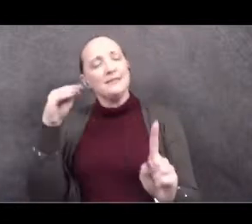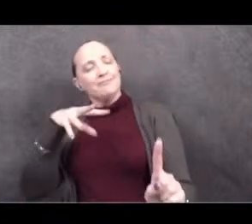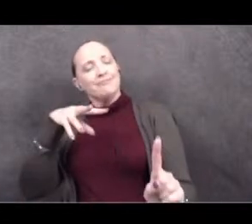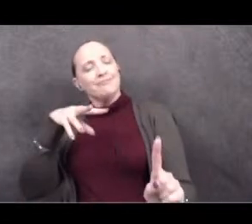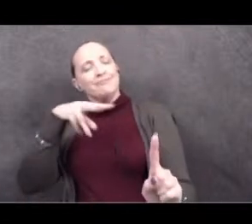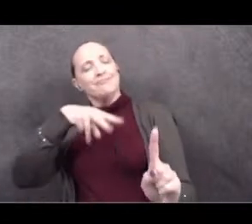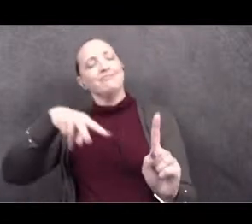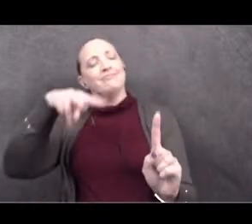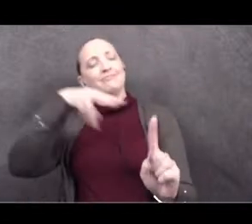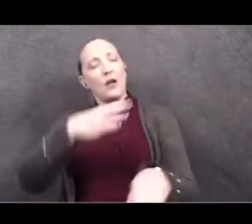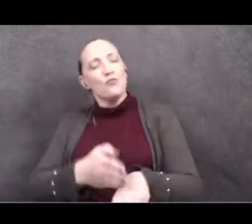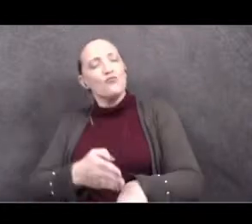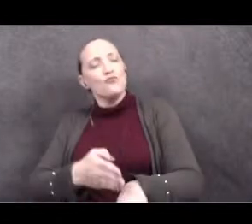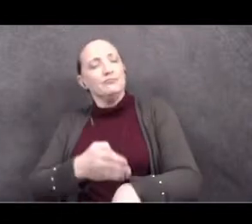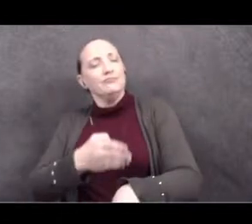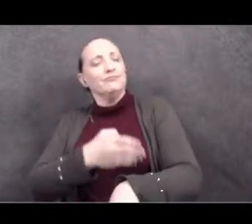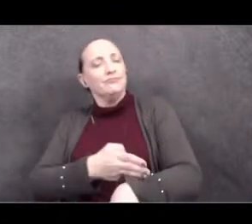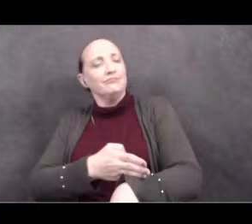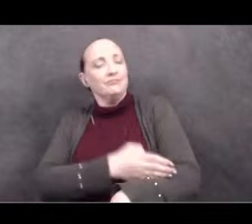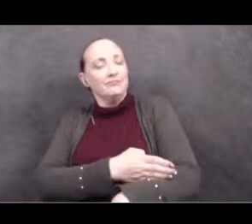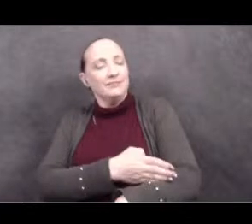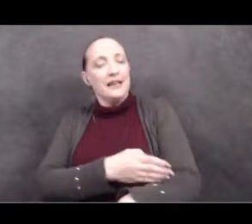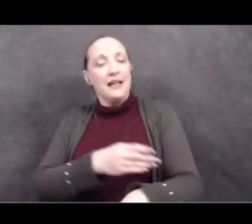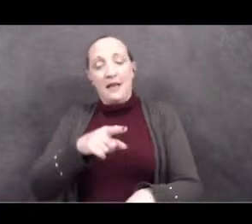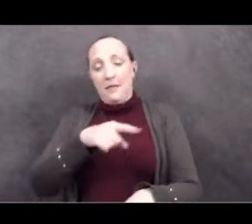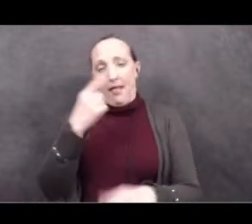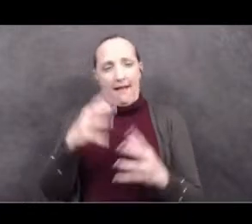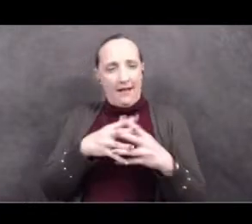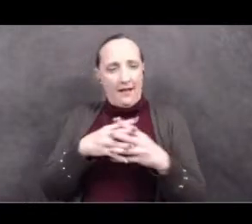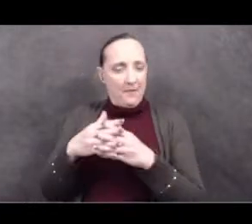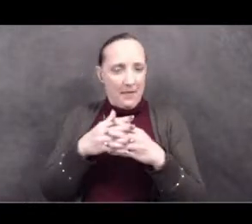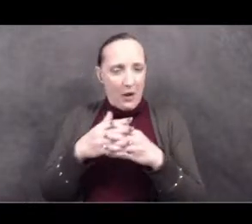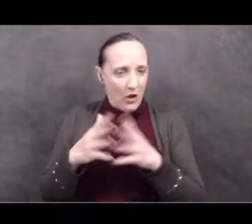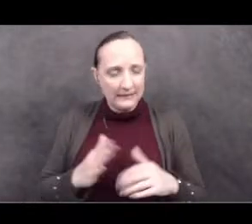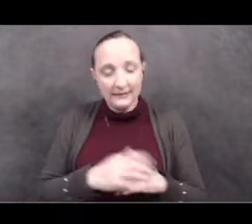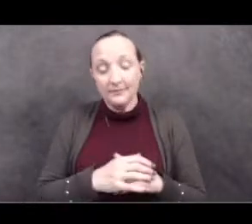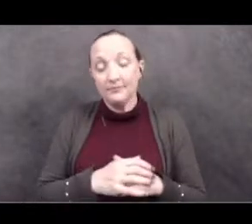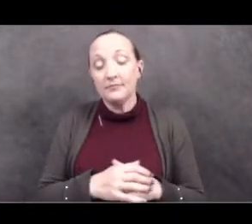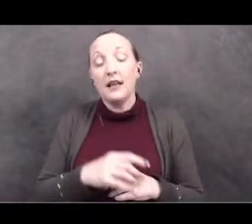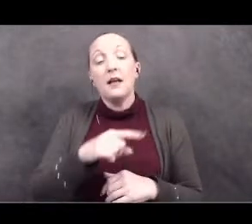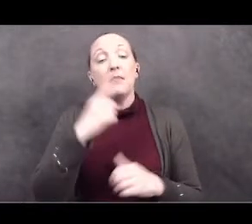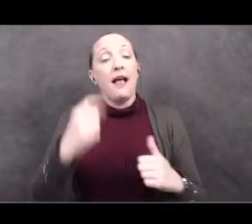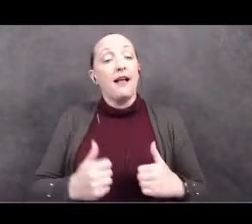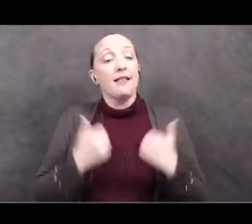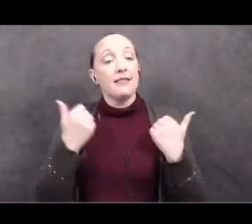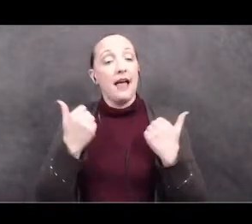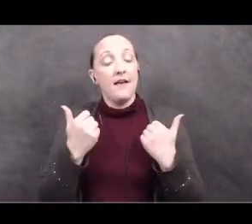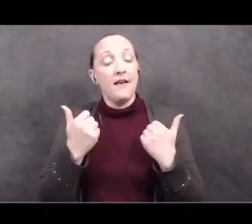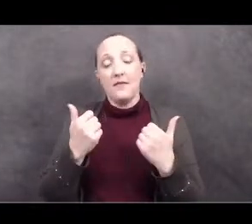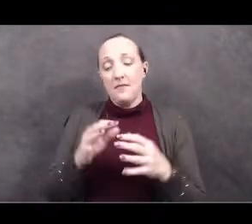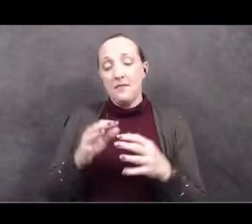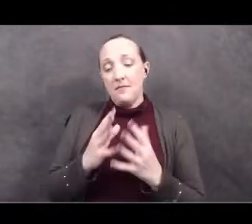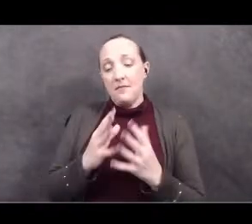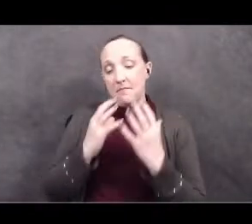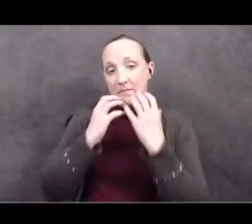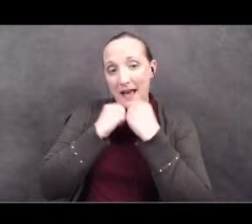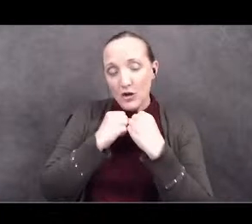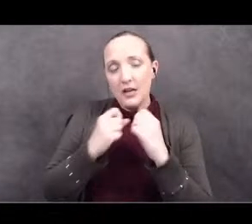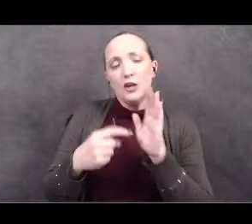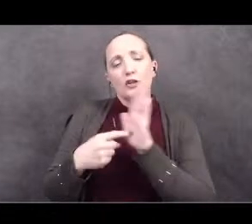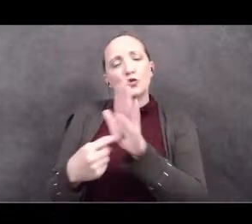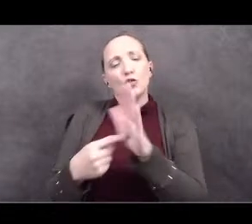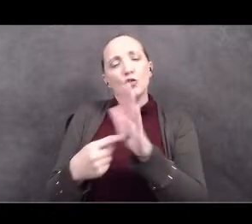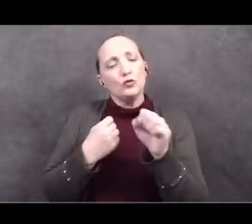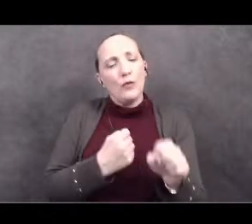by black Americans black lives matter week means a time to showcase our strength progress and equality in a United Way all